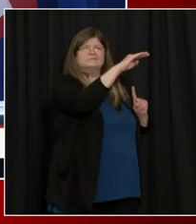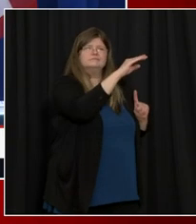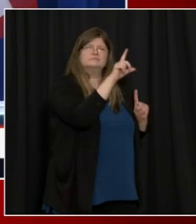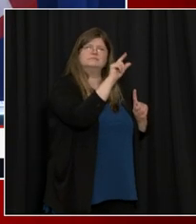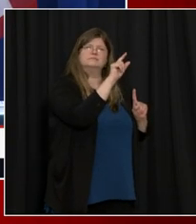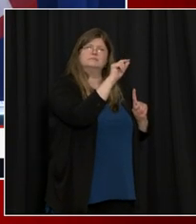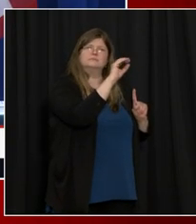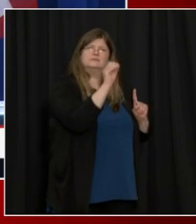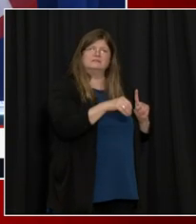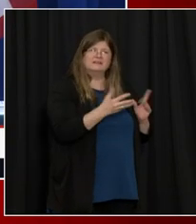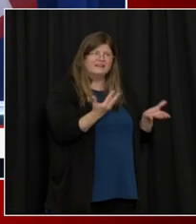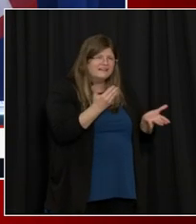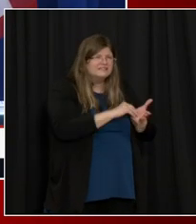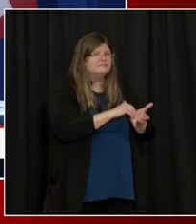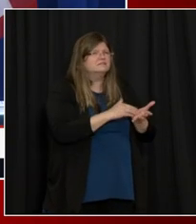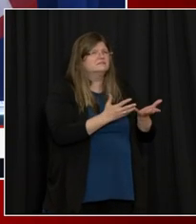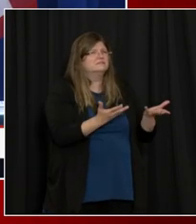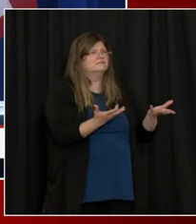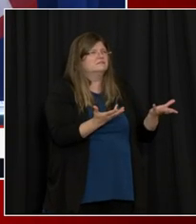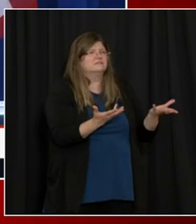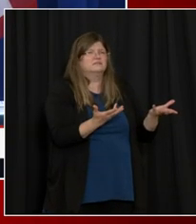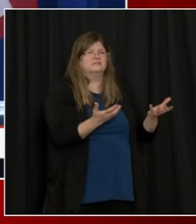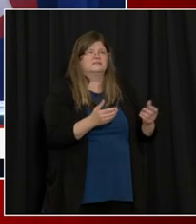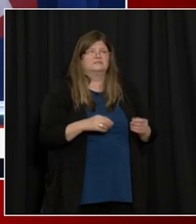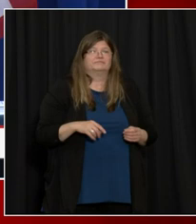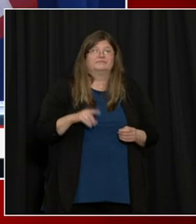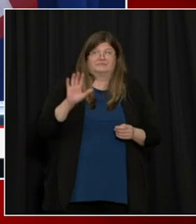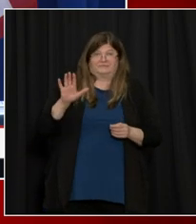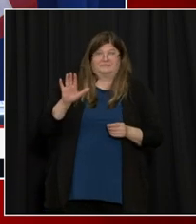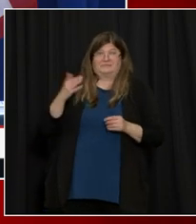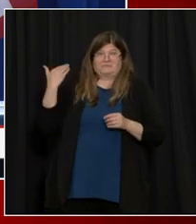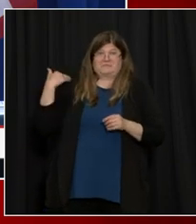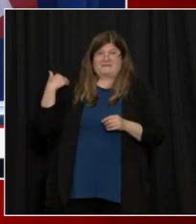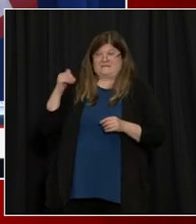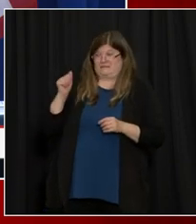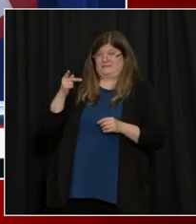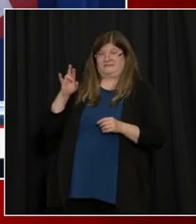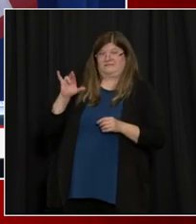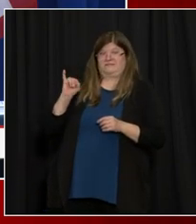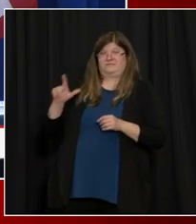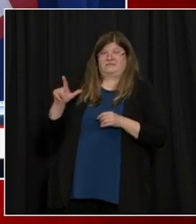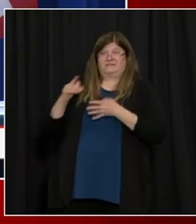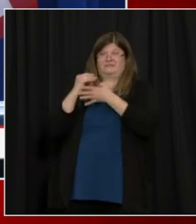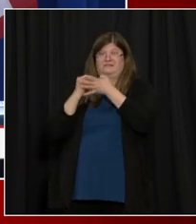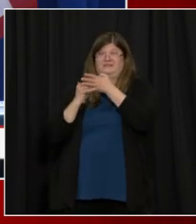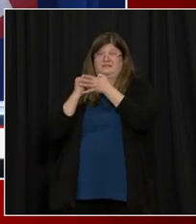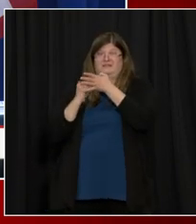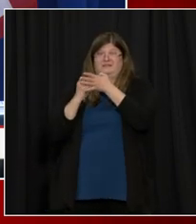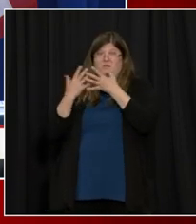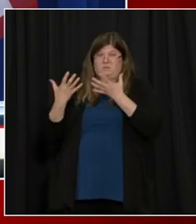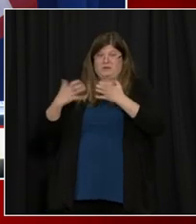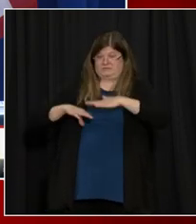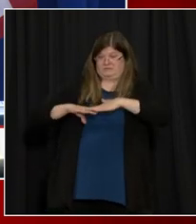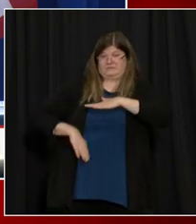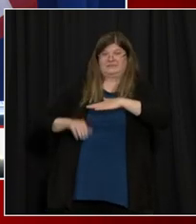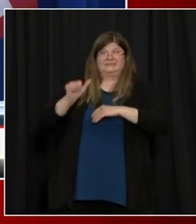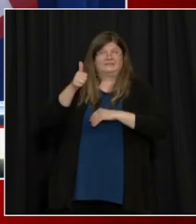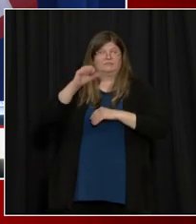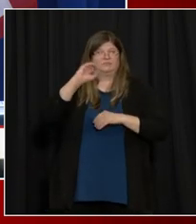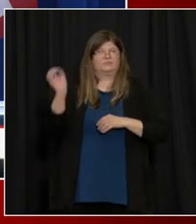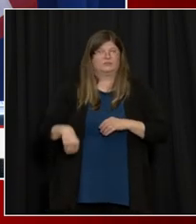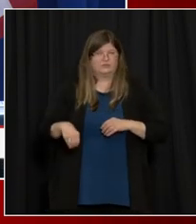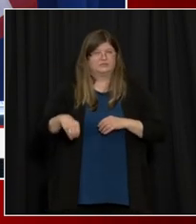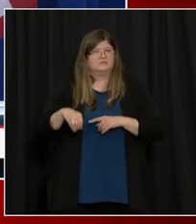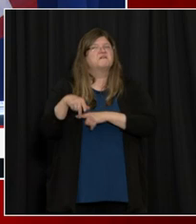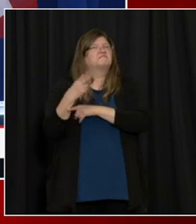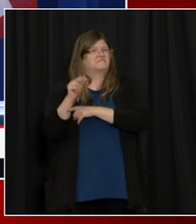the metrics that DC government put out as of late April was we want to see below 10% positivity rate for phase 1. Now we're